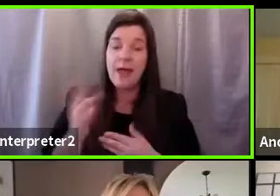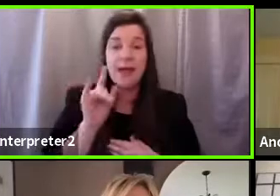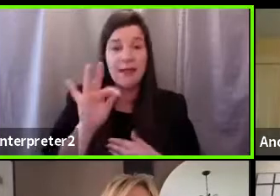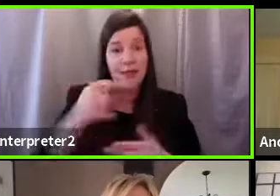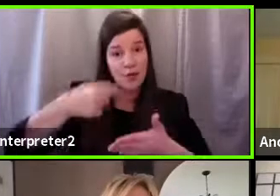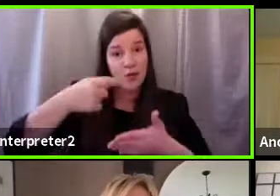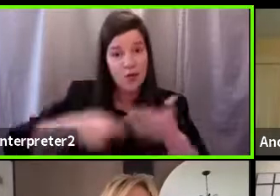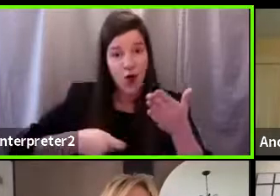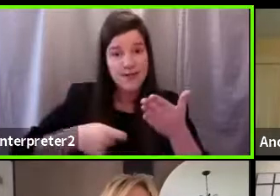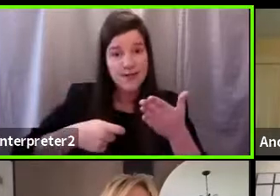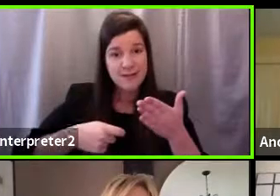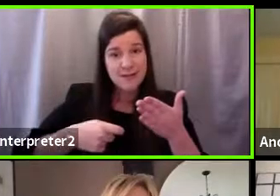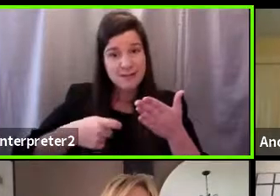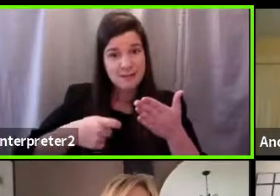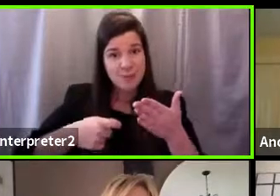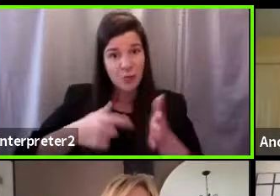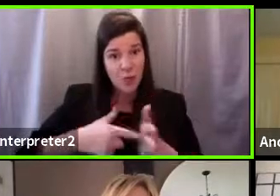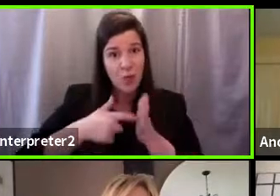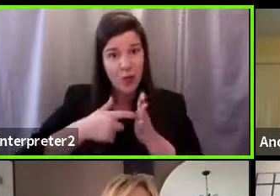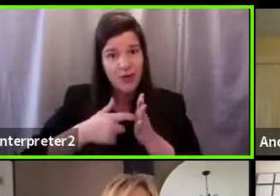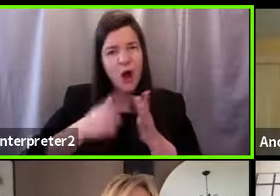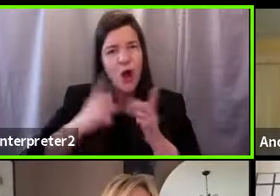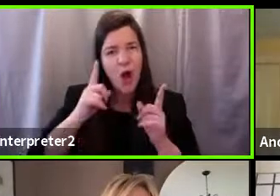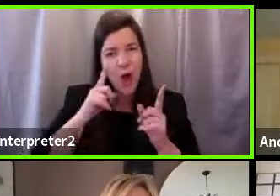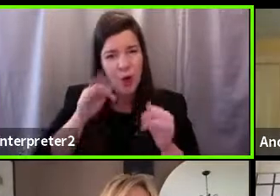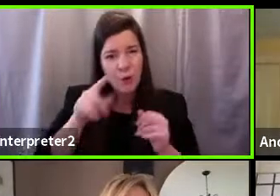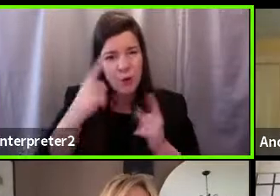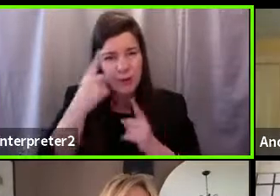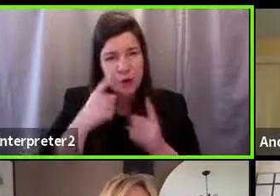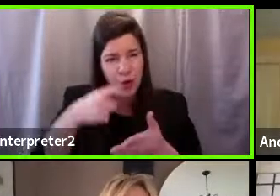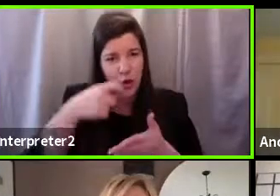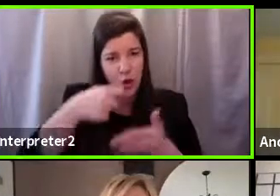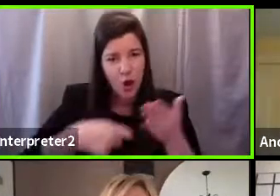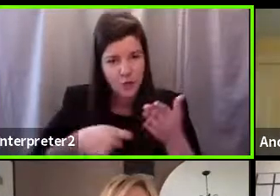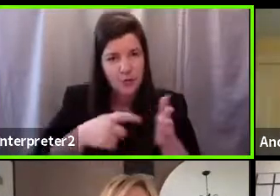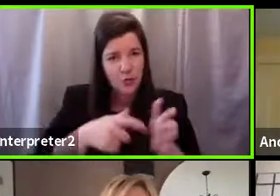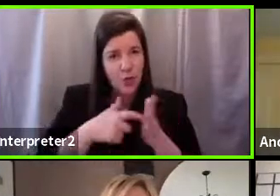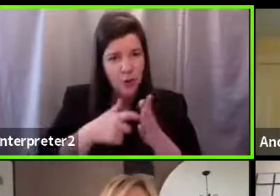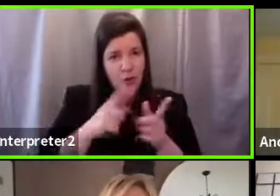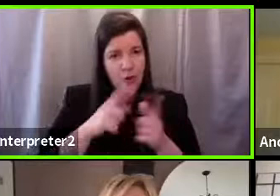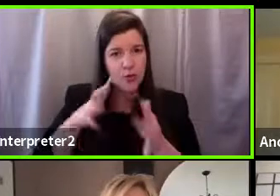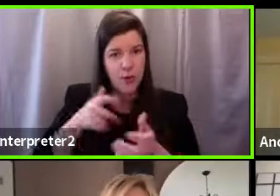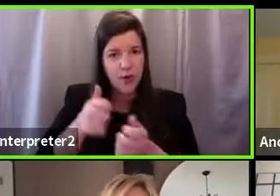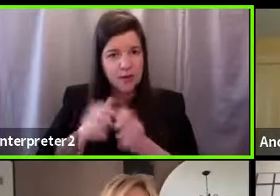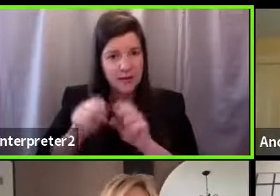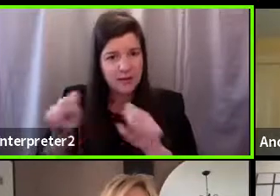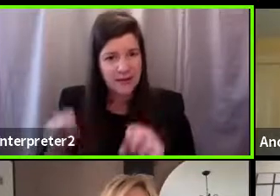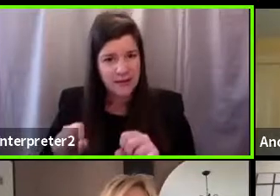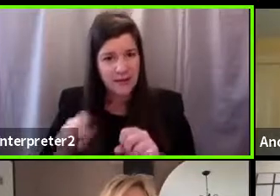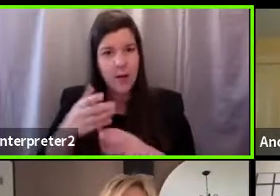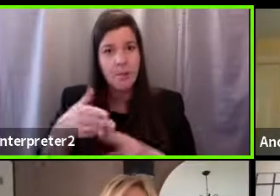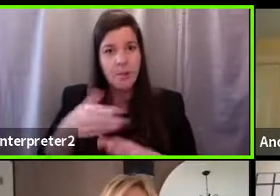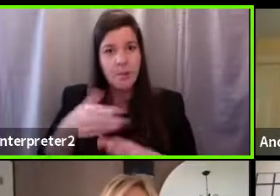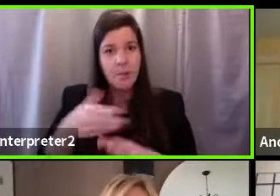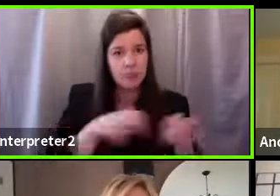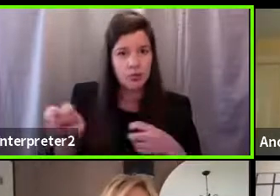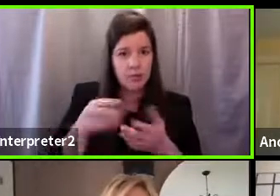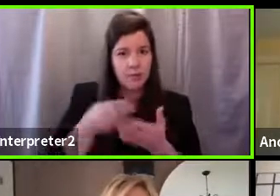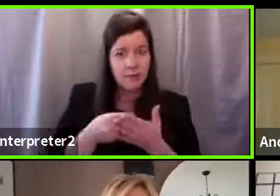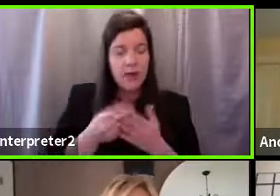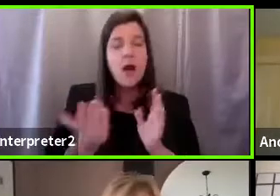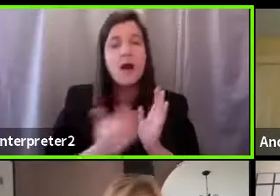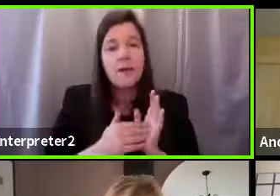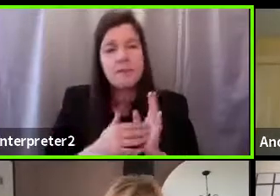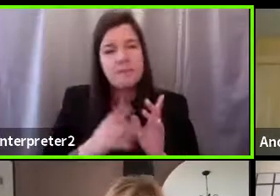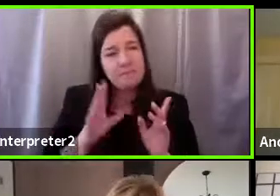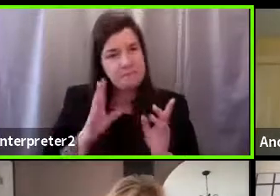be considered when making a decision about transferring funds. I'd also be remiss if I didn't say this out loud. I know you know this, particularly